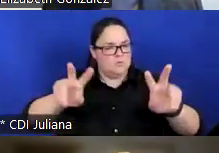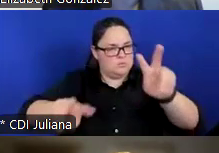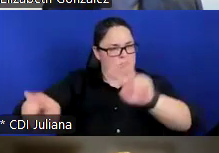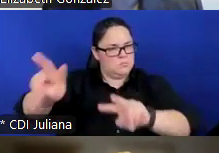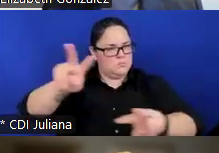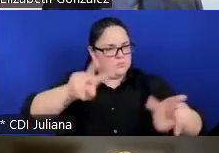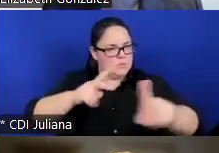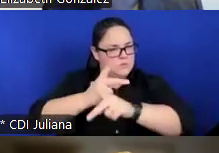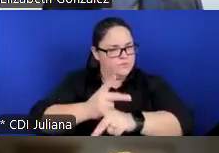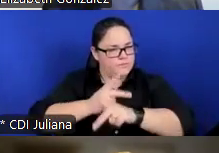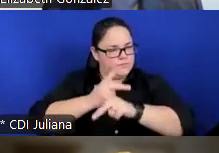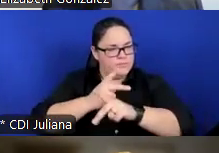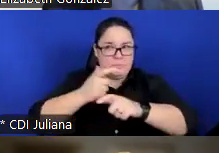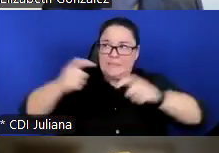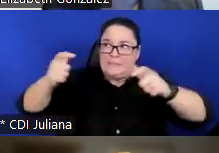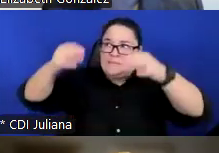decisions.